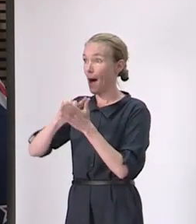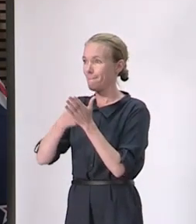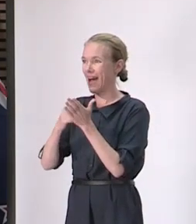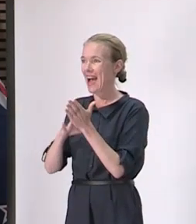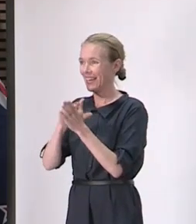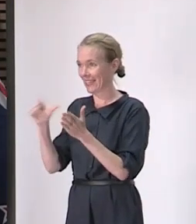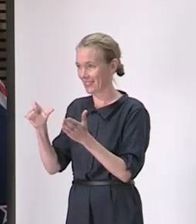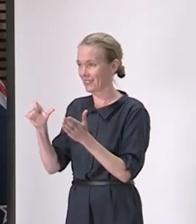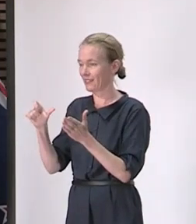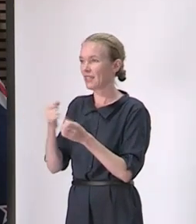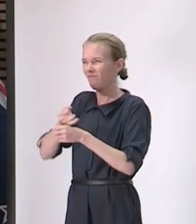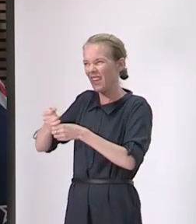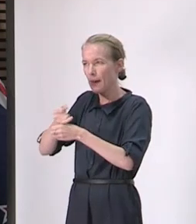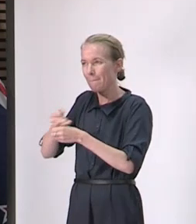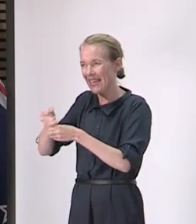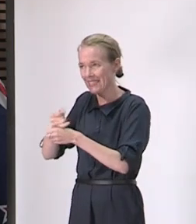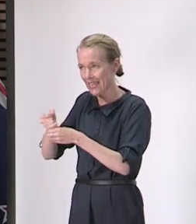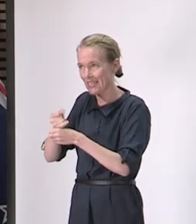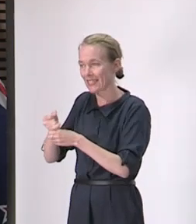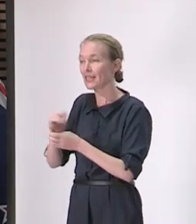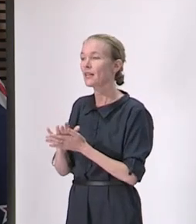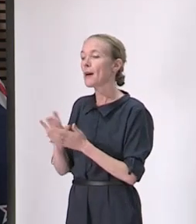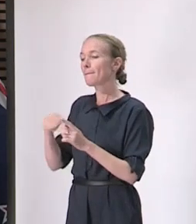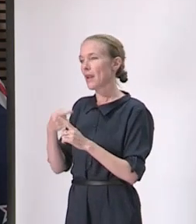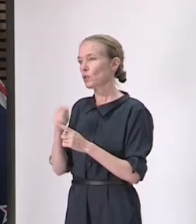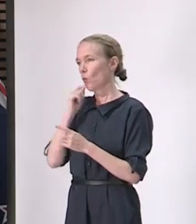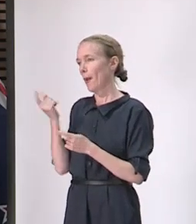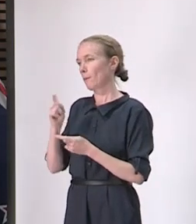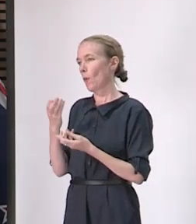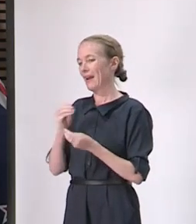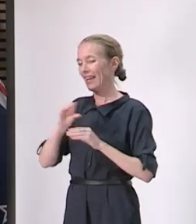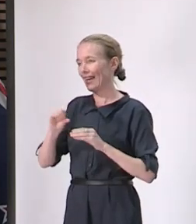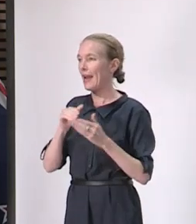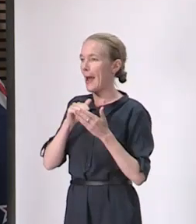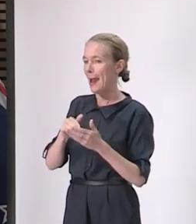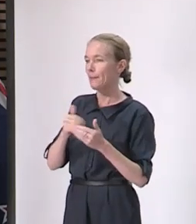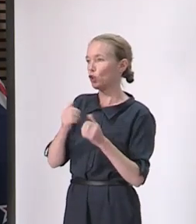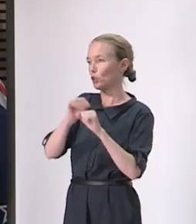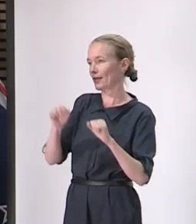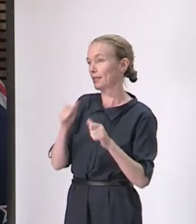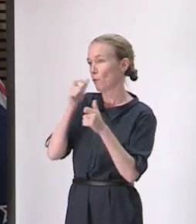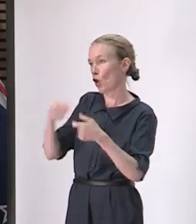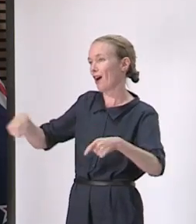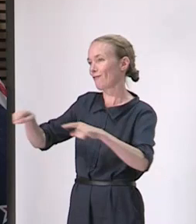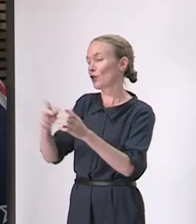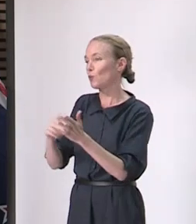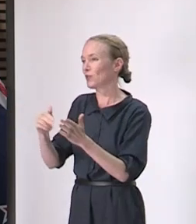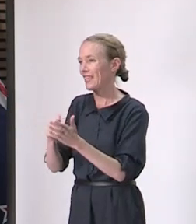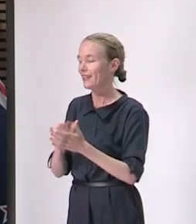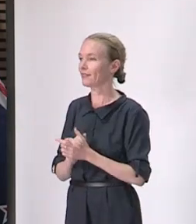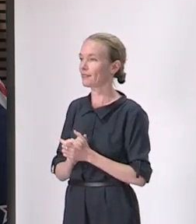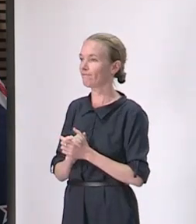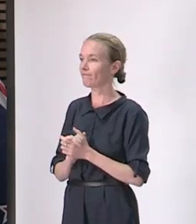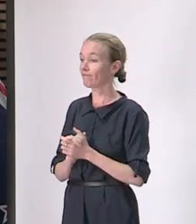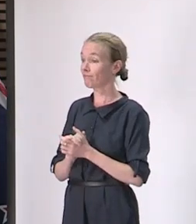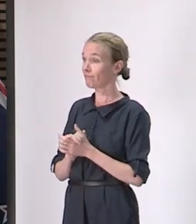us through and offer even more care and support to New Zealanders. The strength of our health response means also that we're able to get to